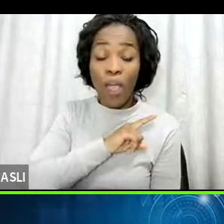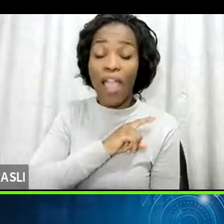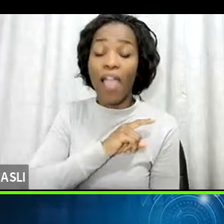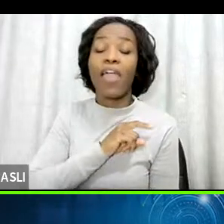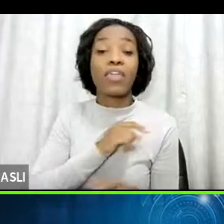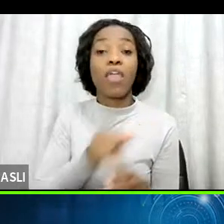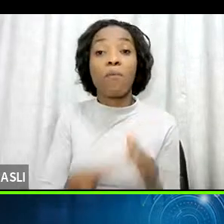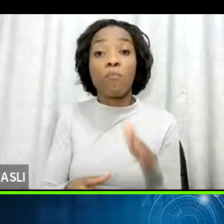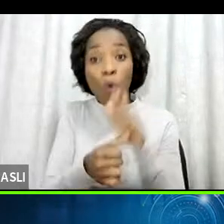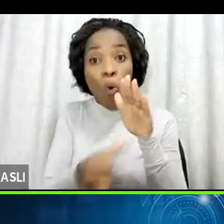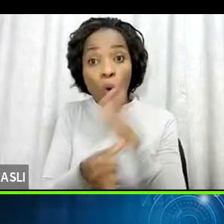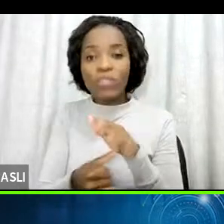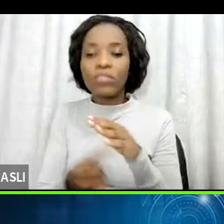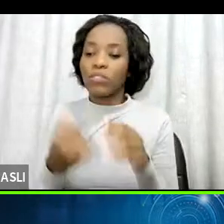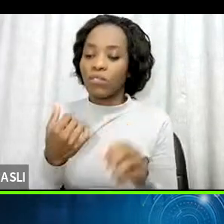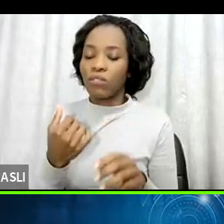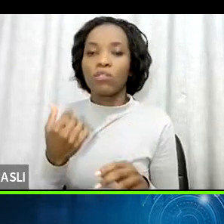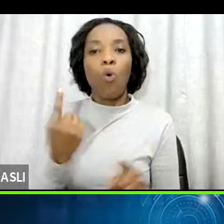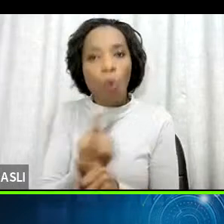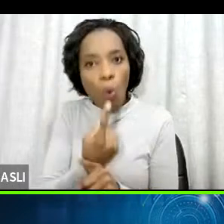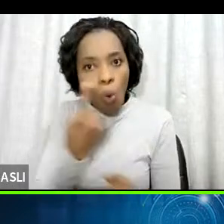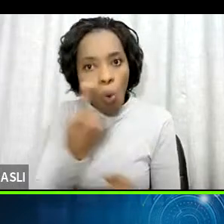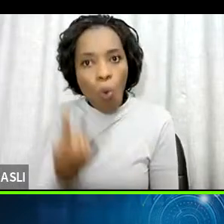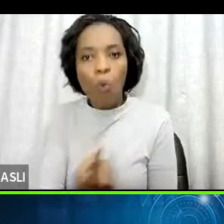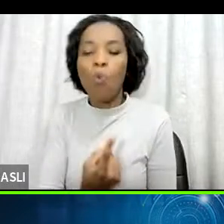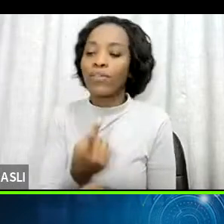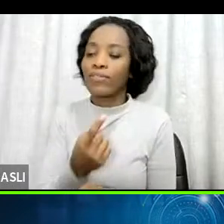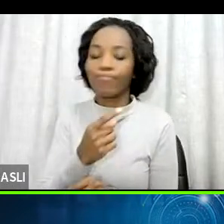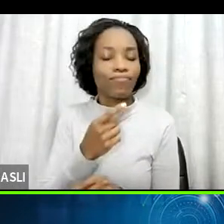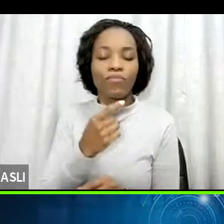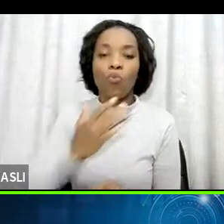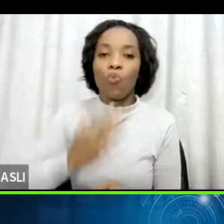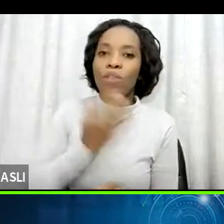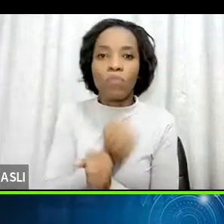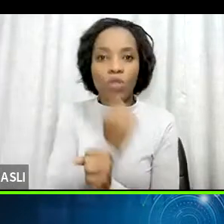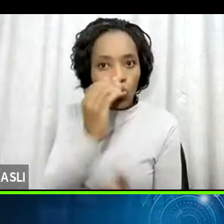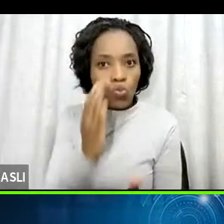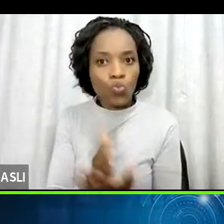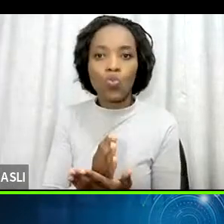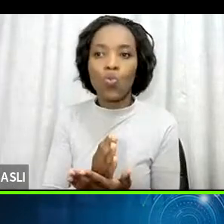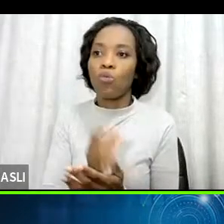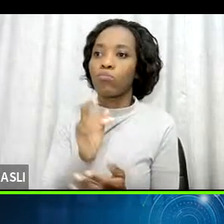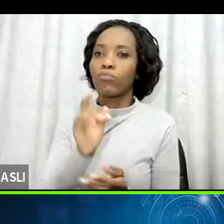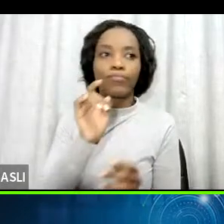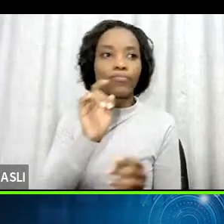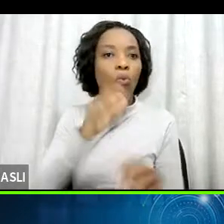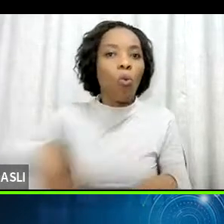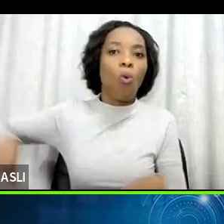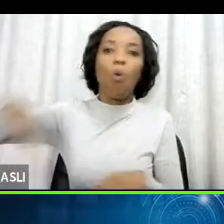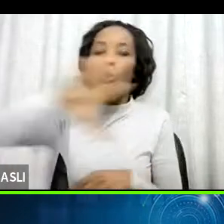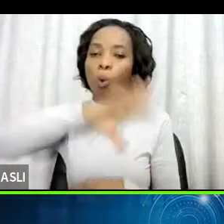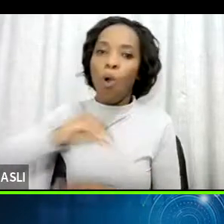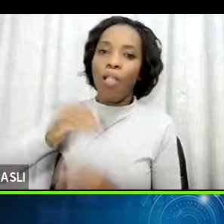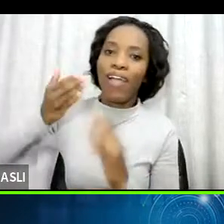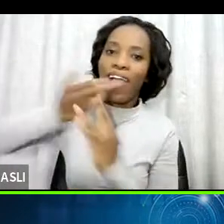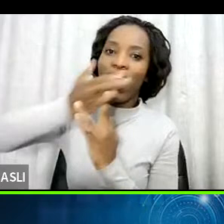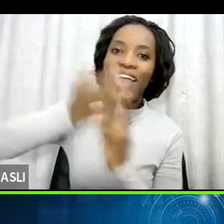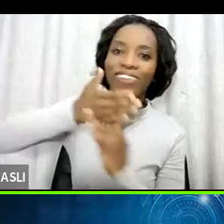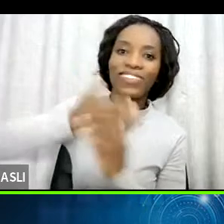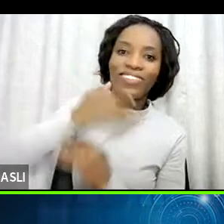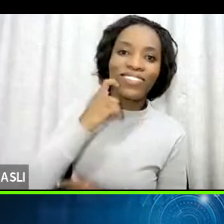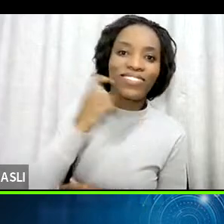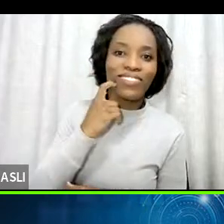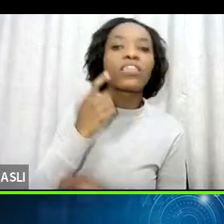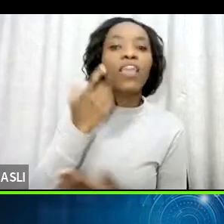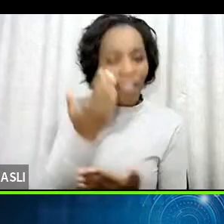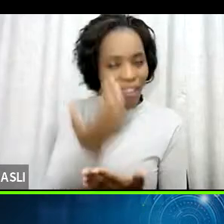would like to ensure an ease of access, which will lead to the rights that